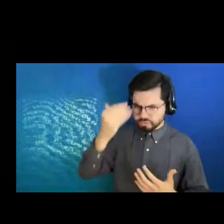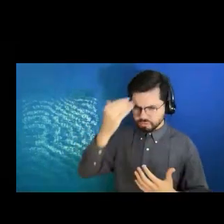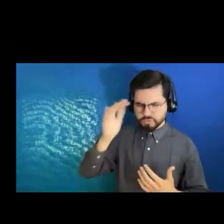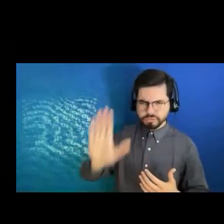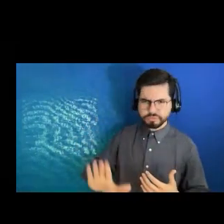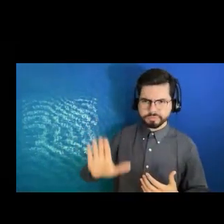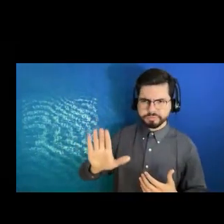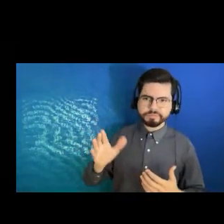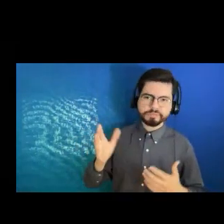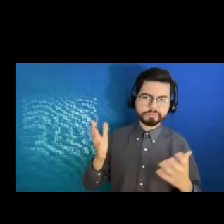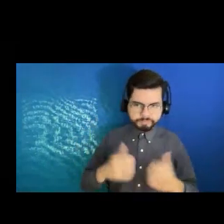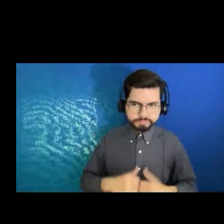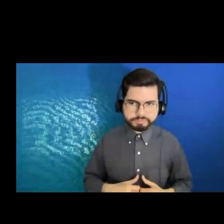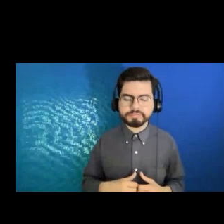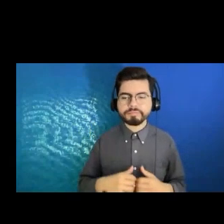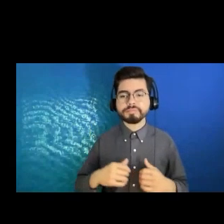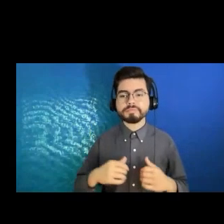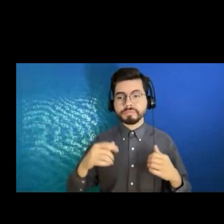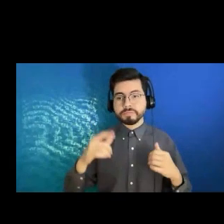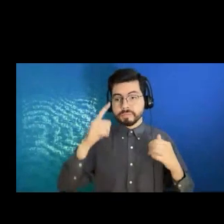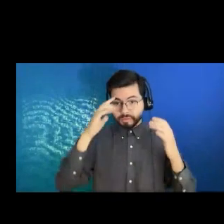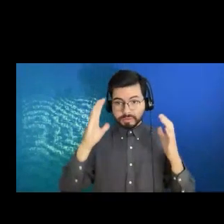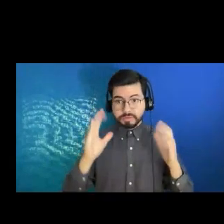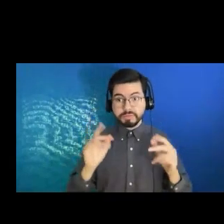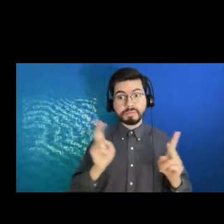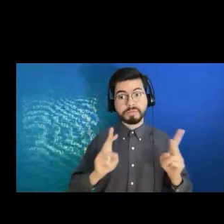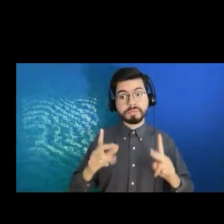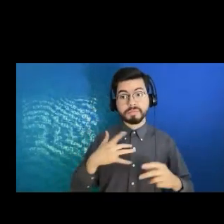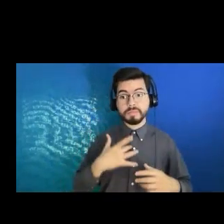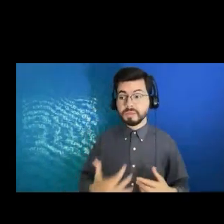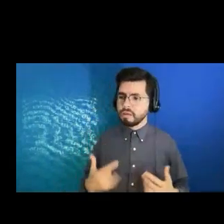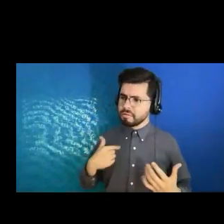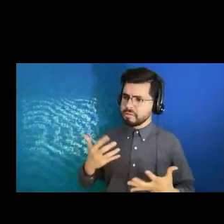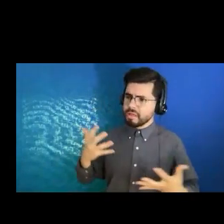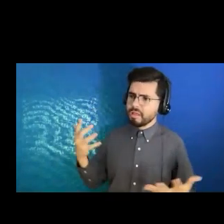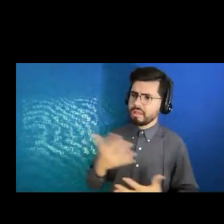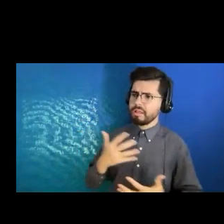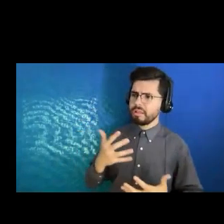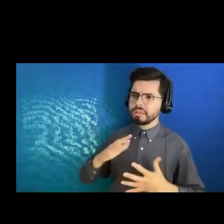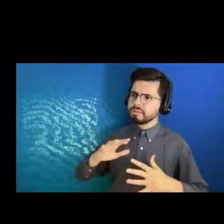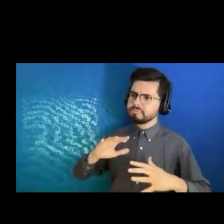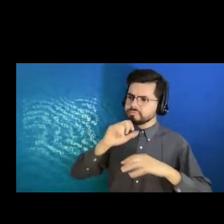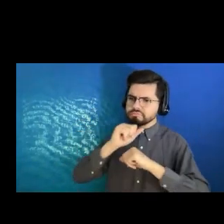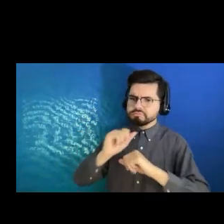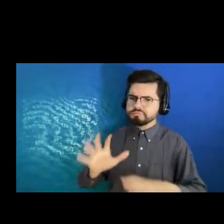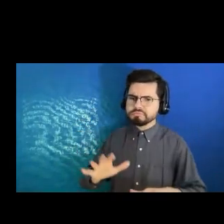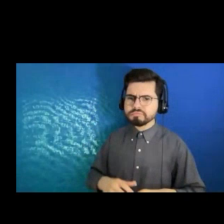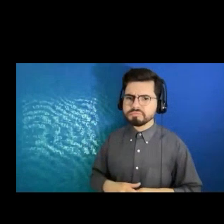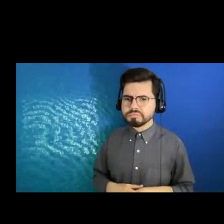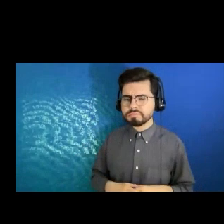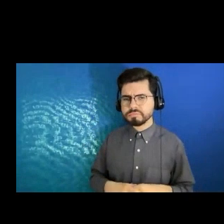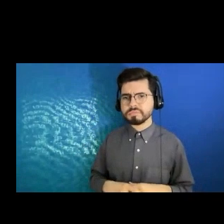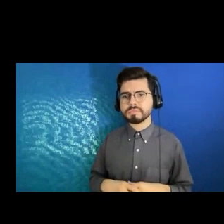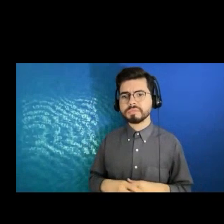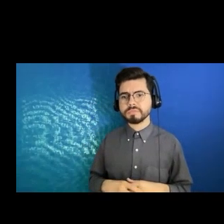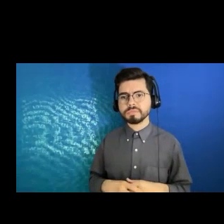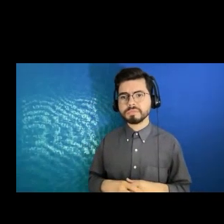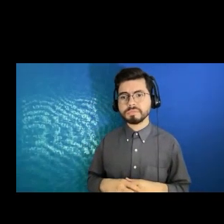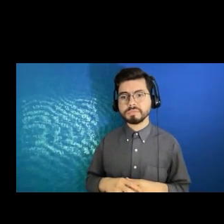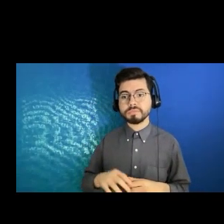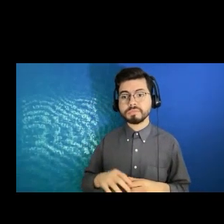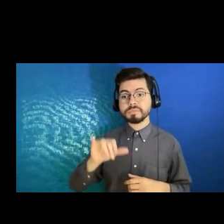So we expect people, they lose their fear as well, and those tolerance zones break down, and people